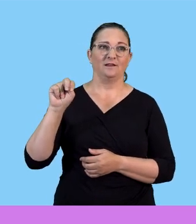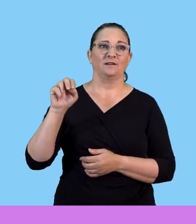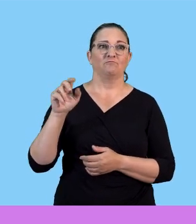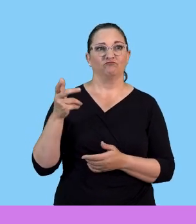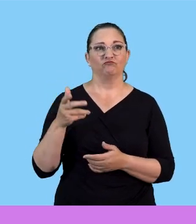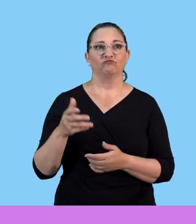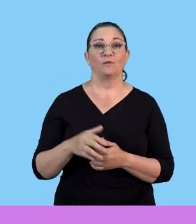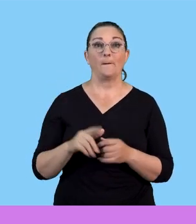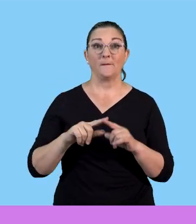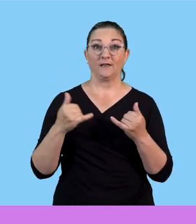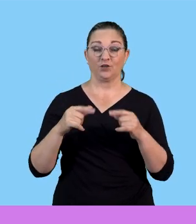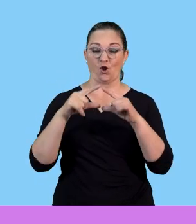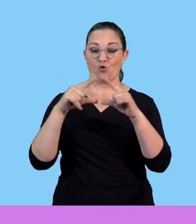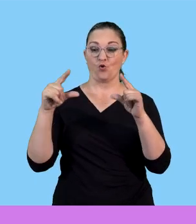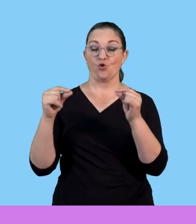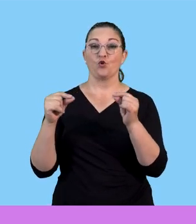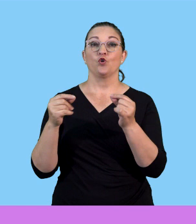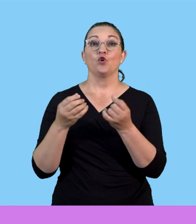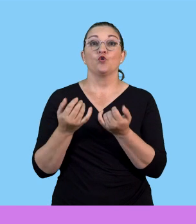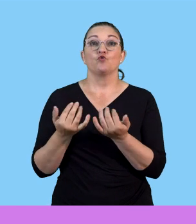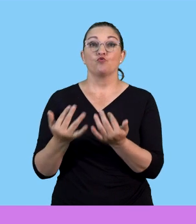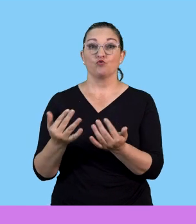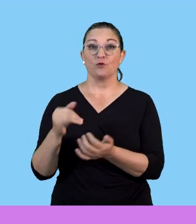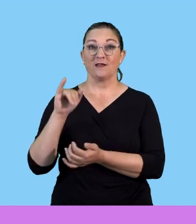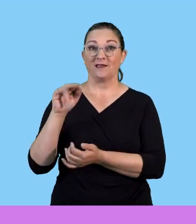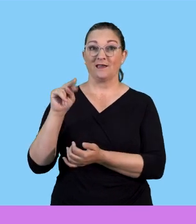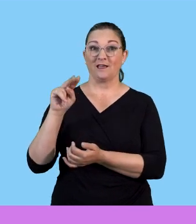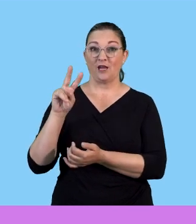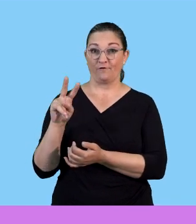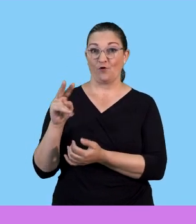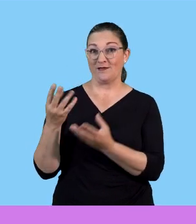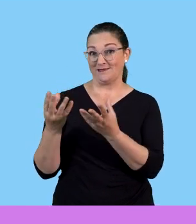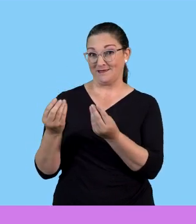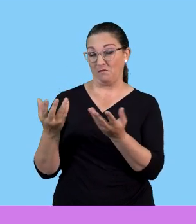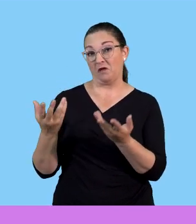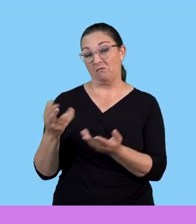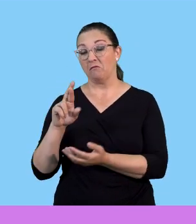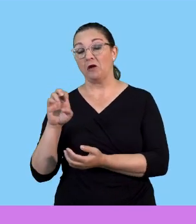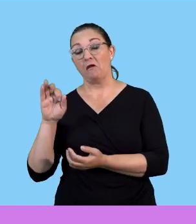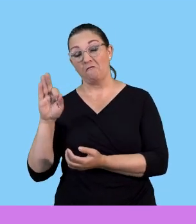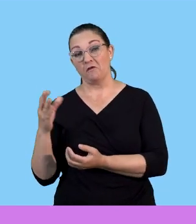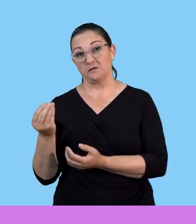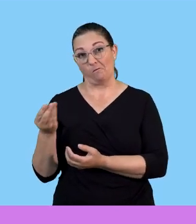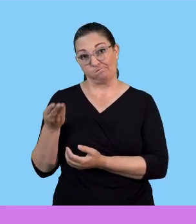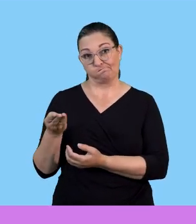The green part is your invoice number, so that you have got a reference